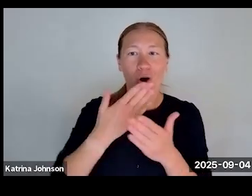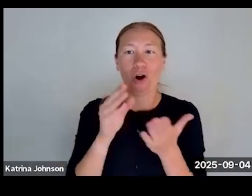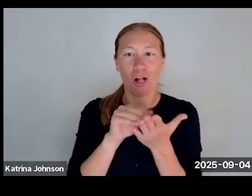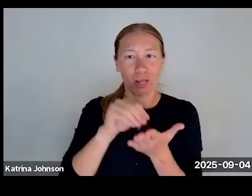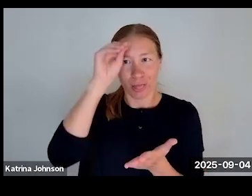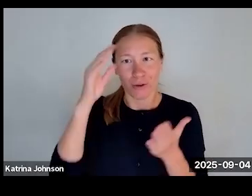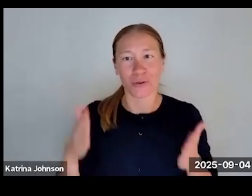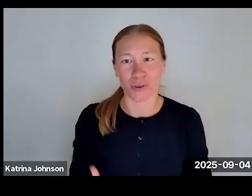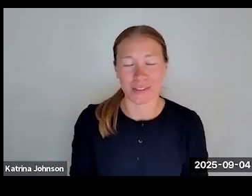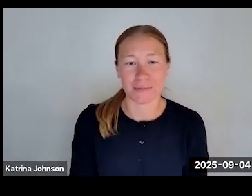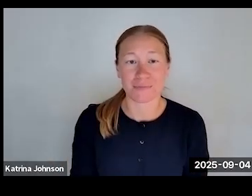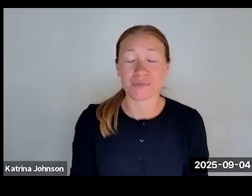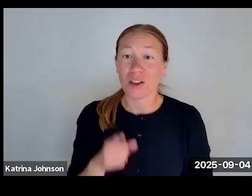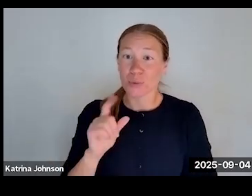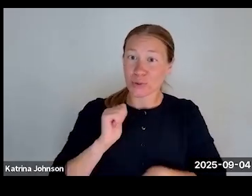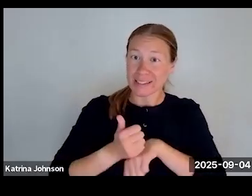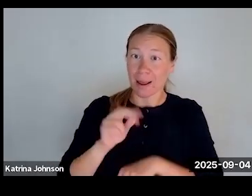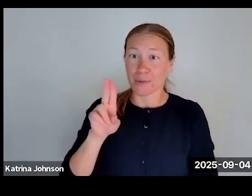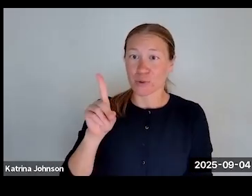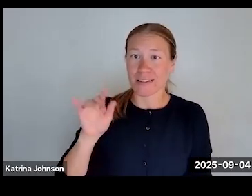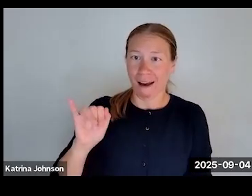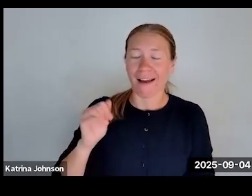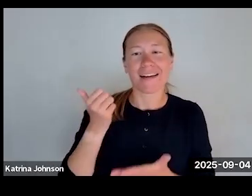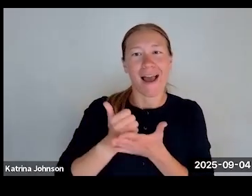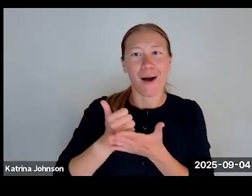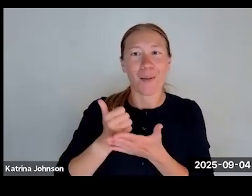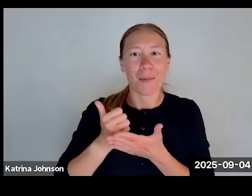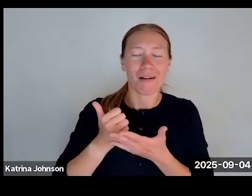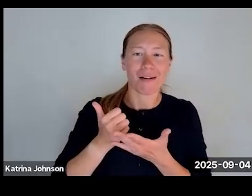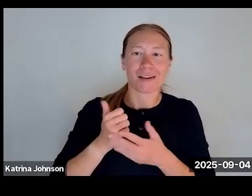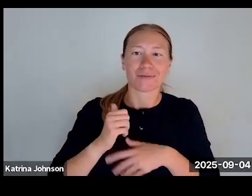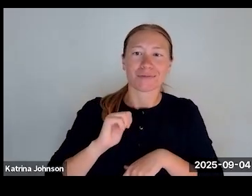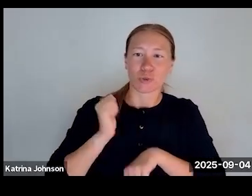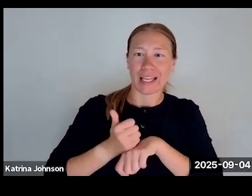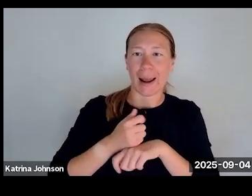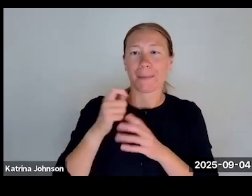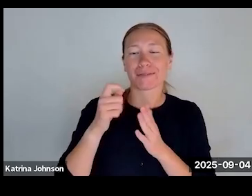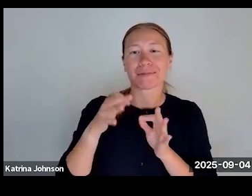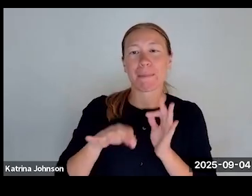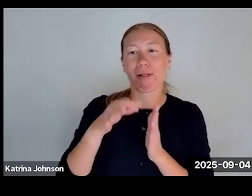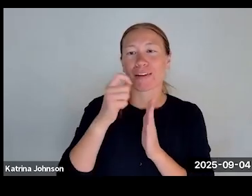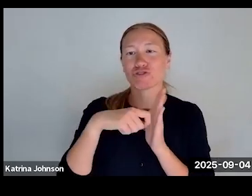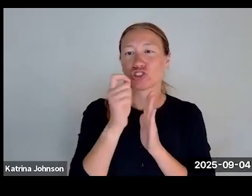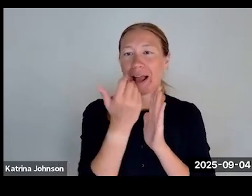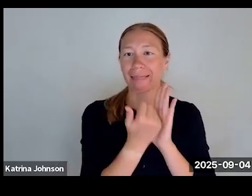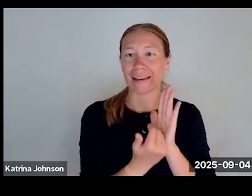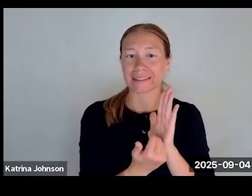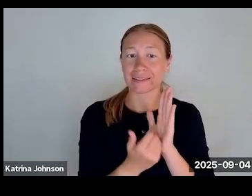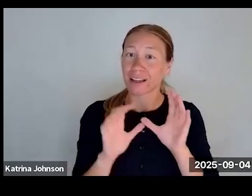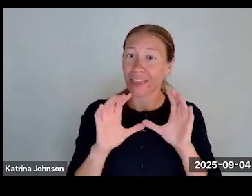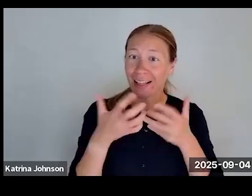When applying UDI, it helps to think through a simple checklist. Start with the class climate. Is it